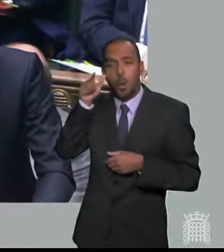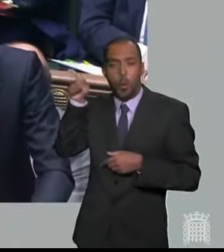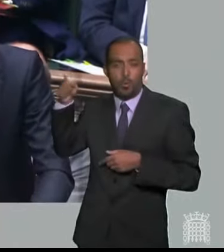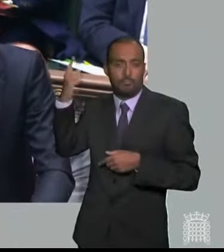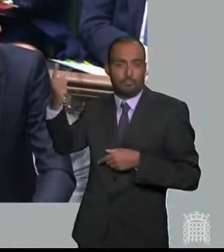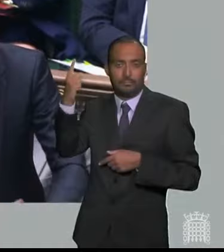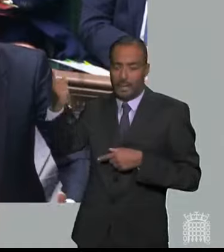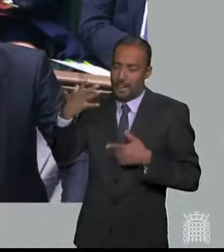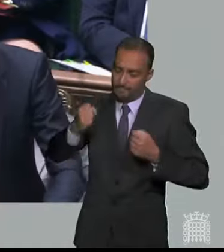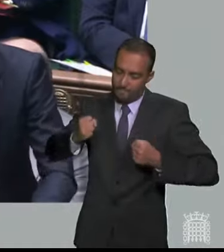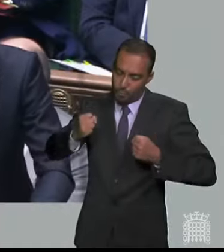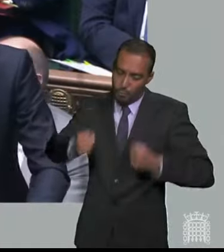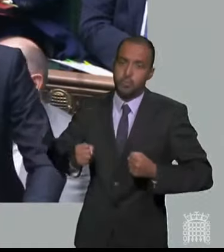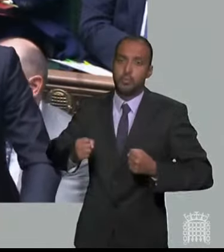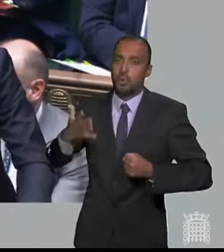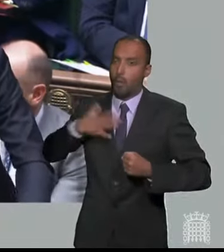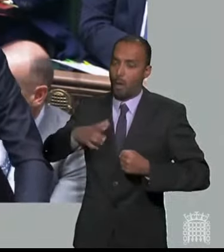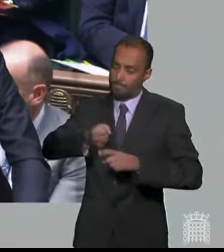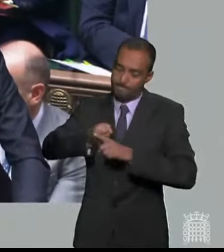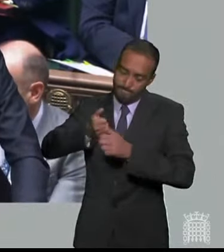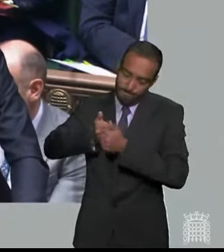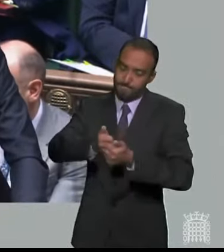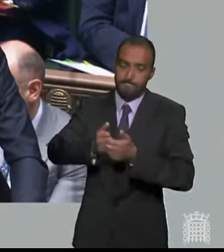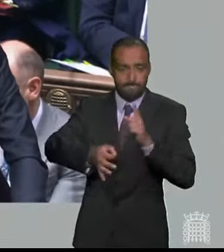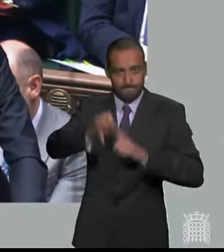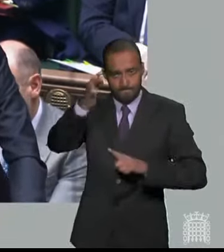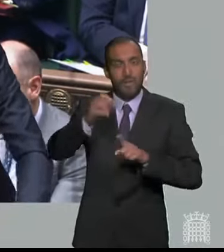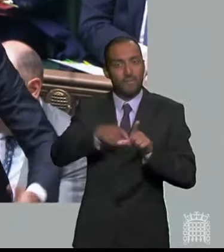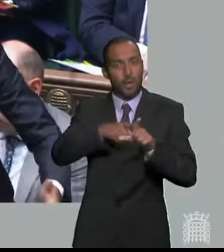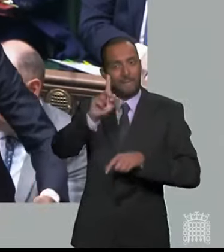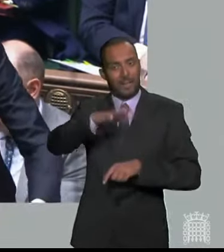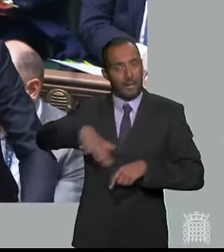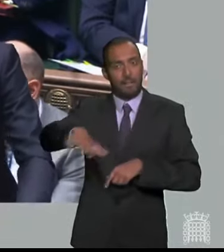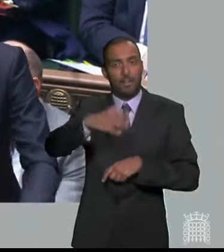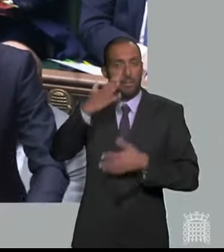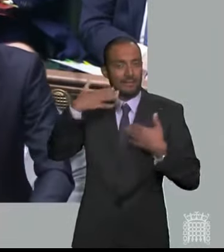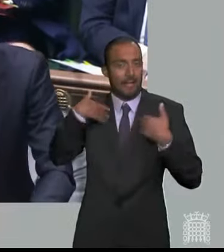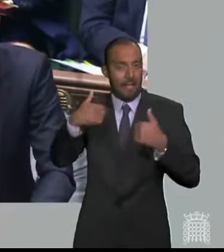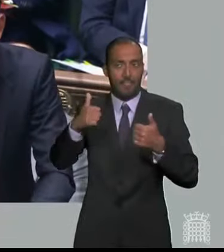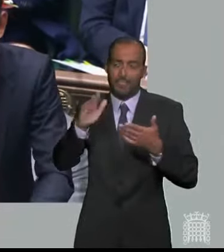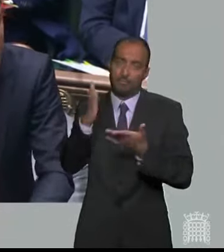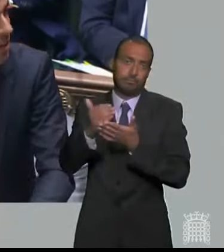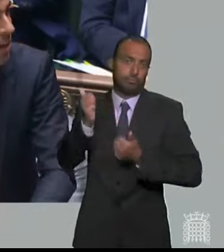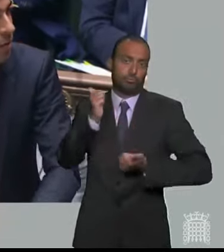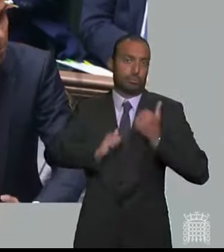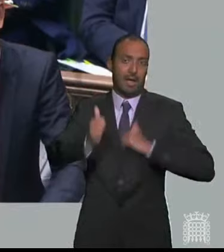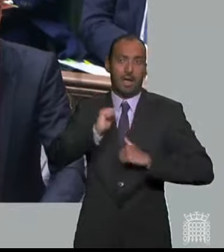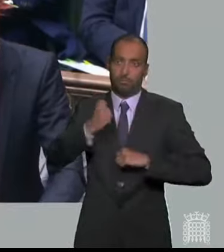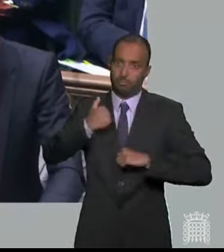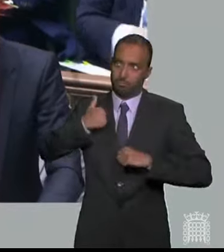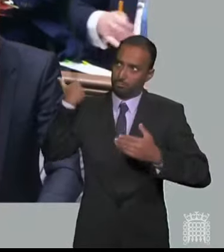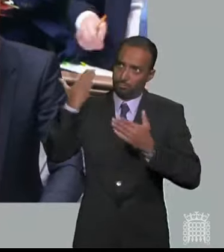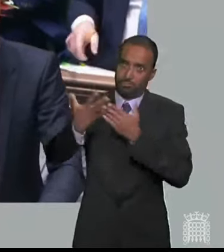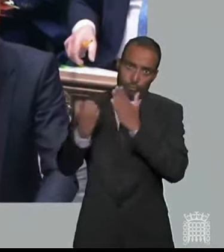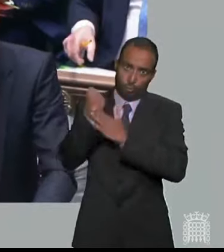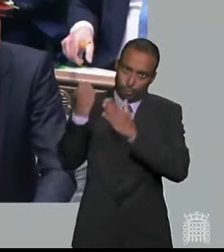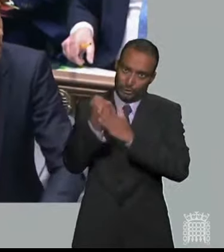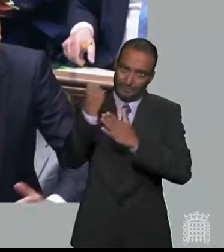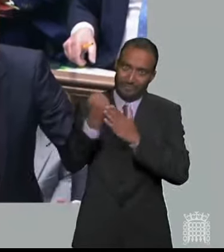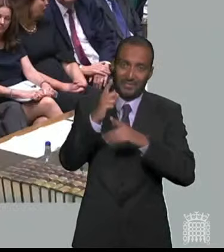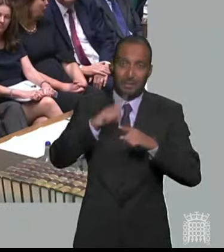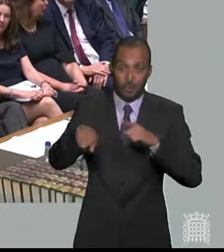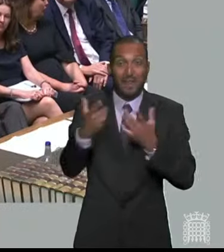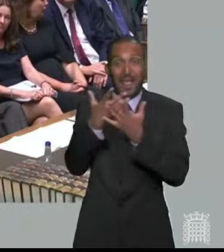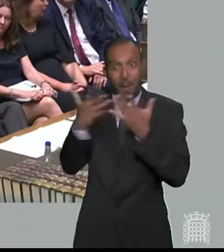mental health support for young people, something that I know we are doing, and I'm proud of our record, particularly increasing the number of mental health support teams that work with